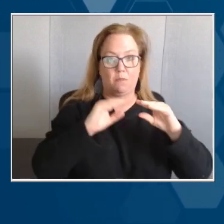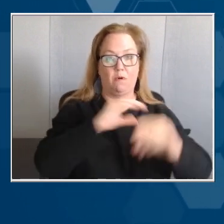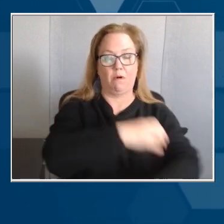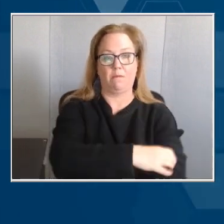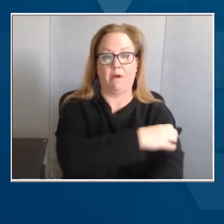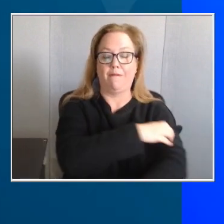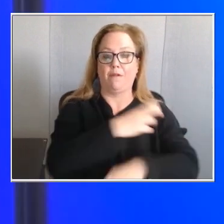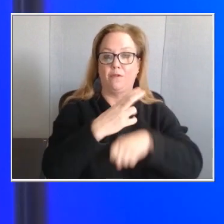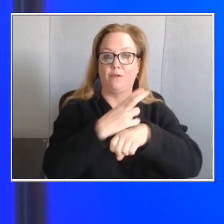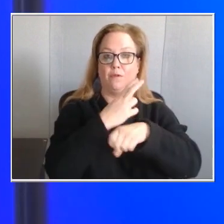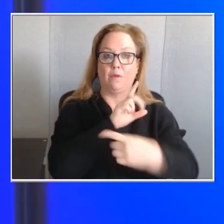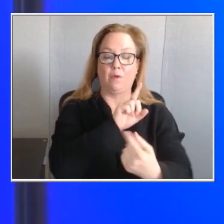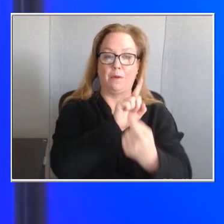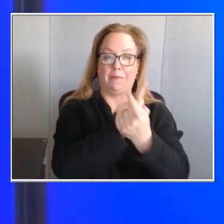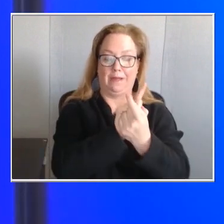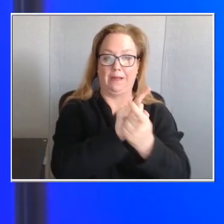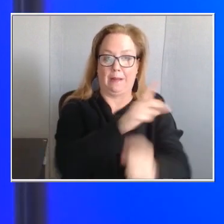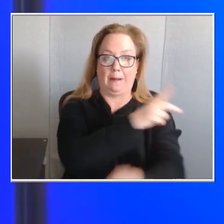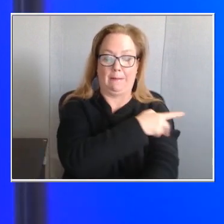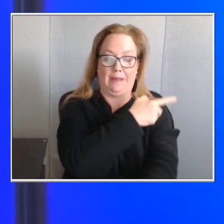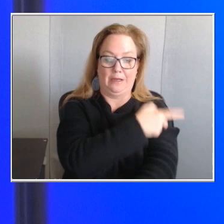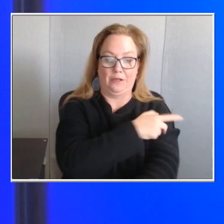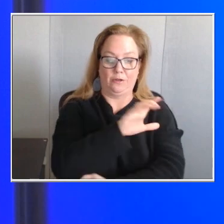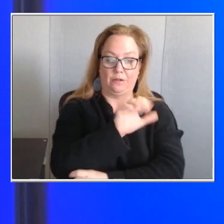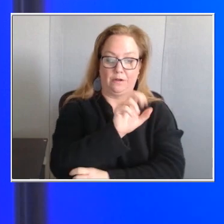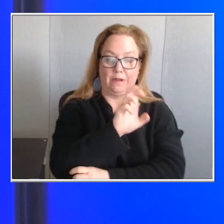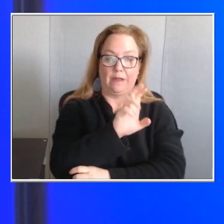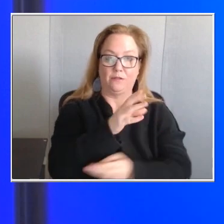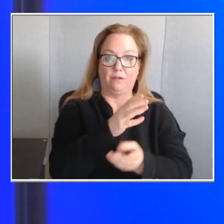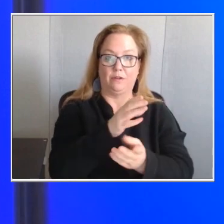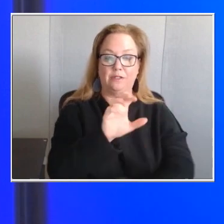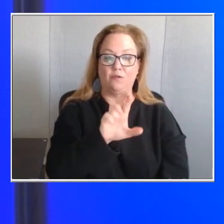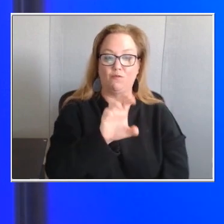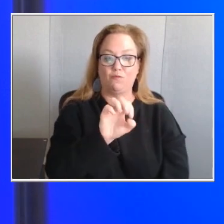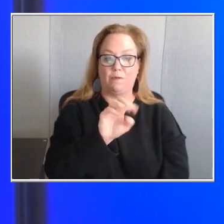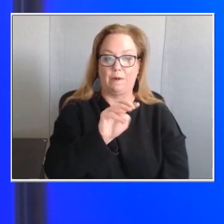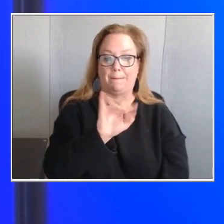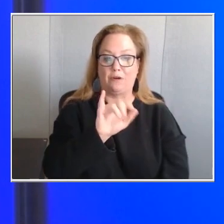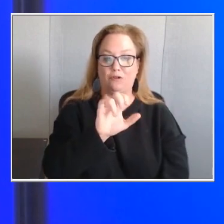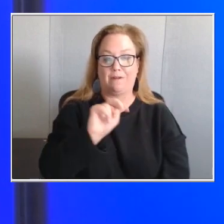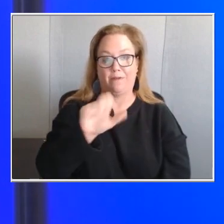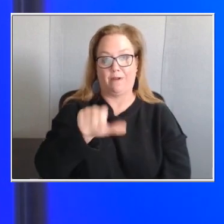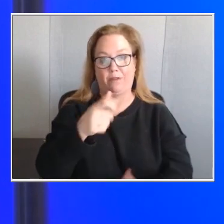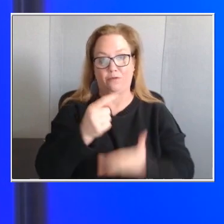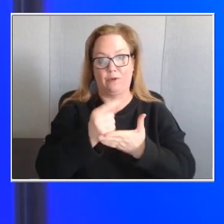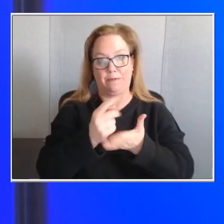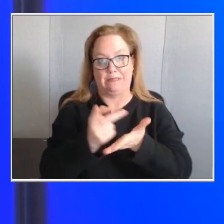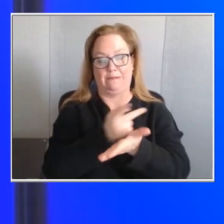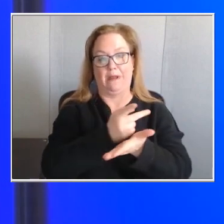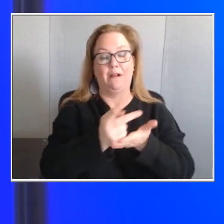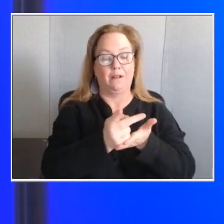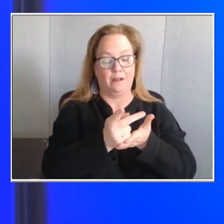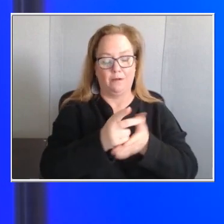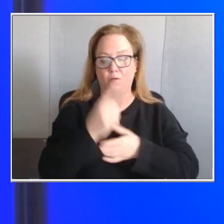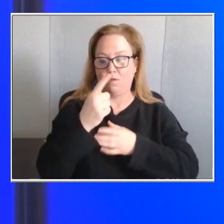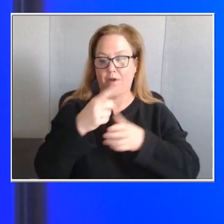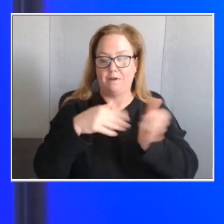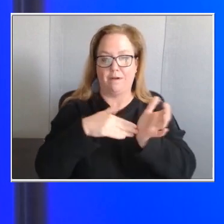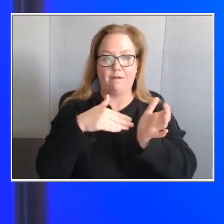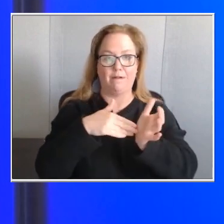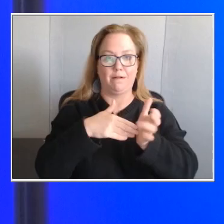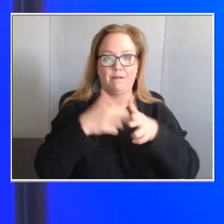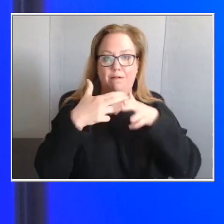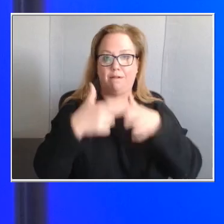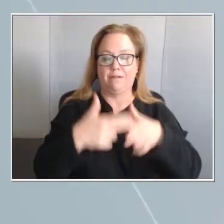meet a patient whose cancer is in remission after other treatments failed. And you'll hear why one doctor calls this the most exciting time in